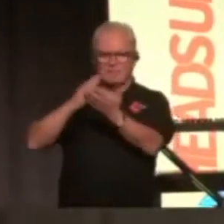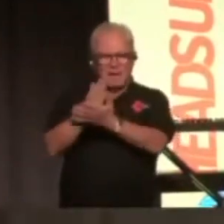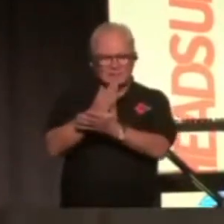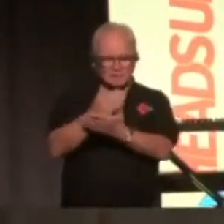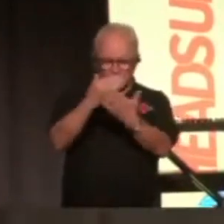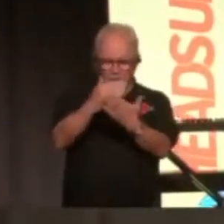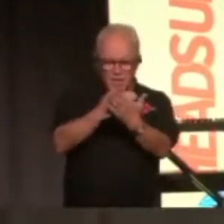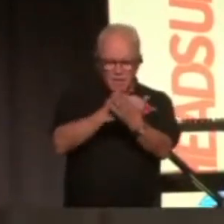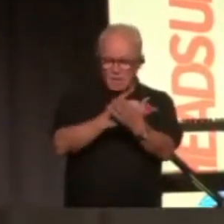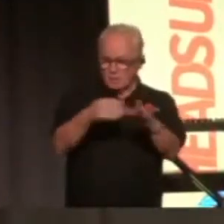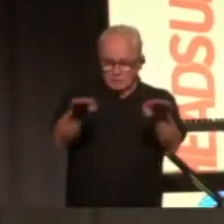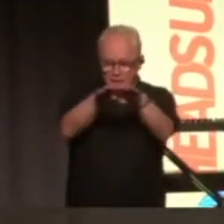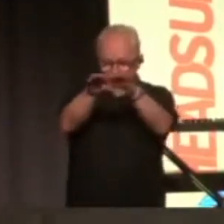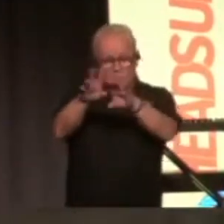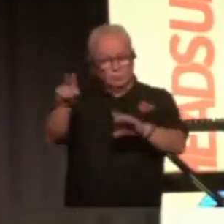Come on.